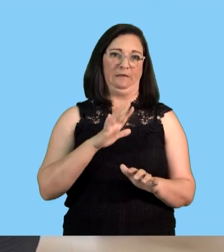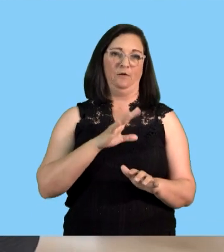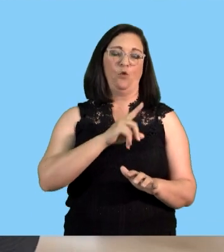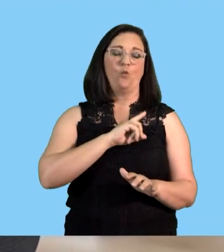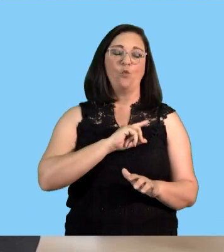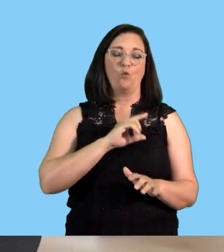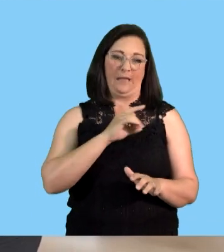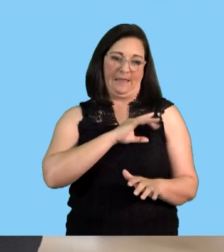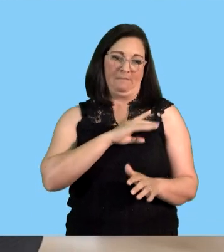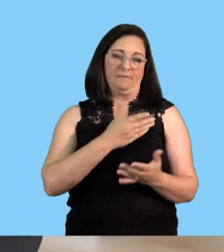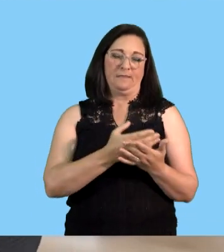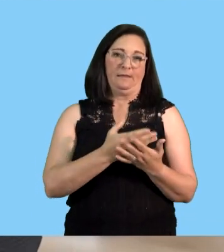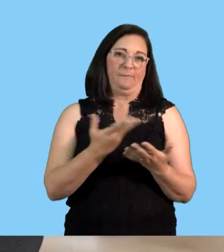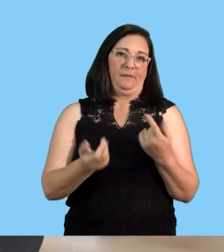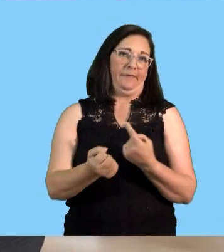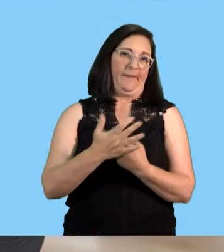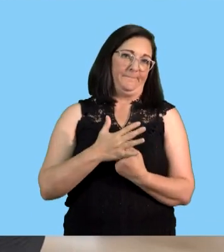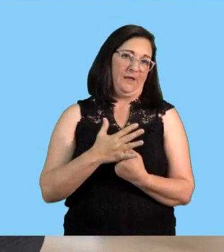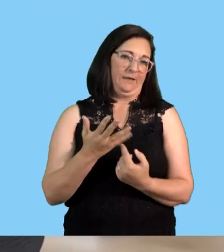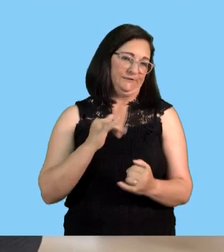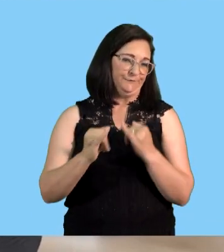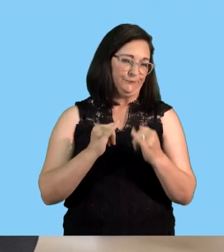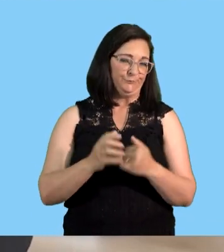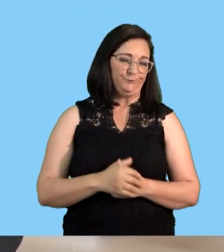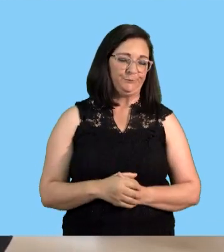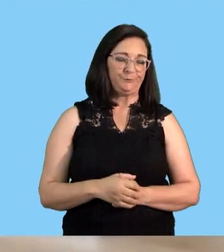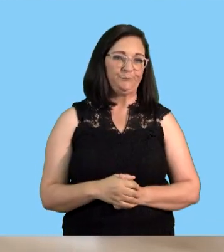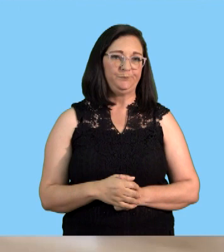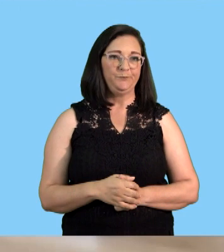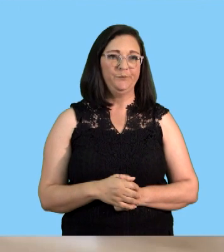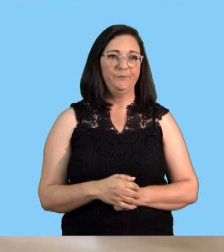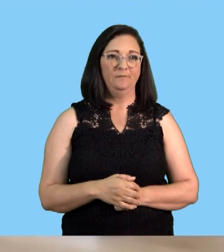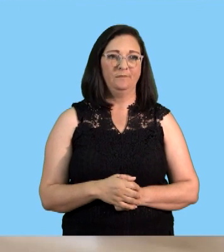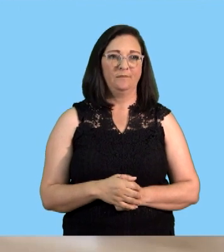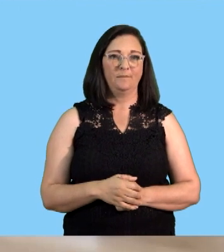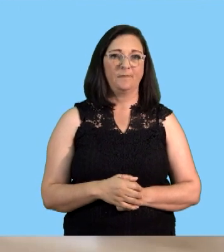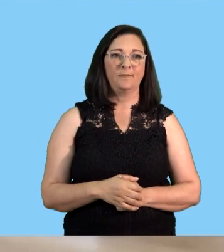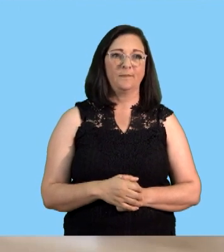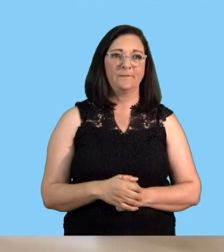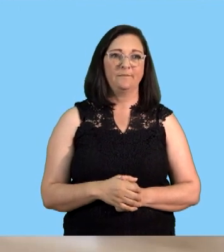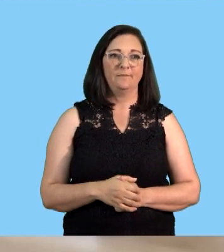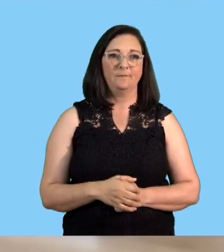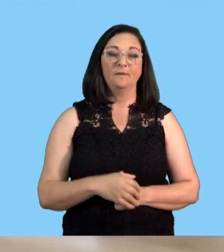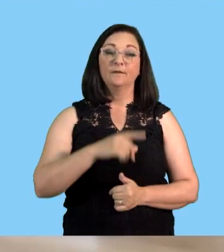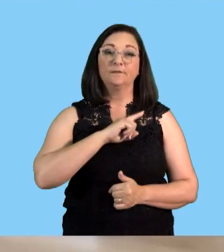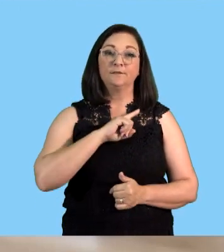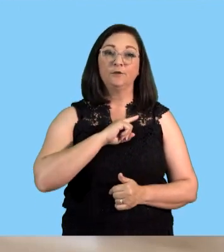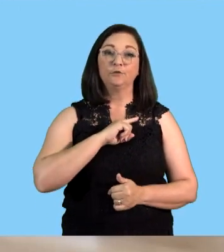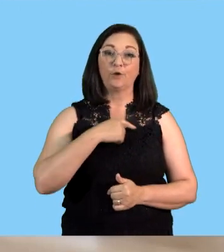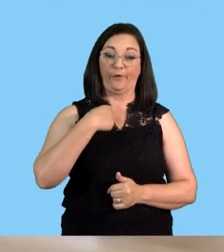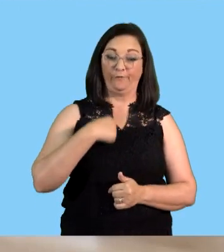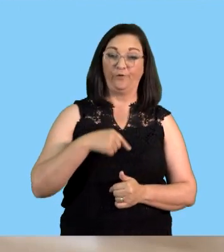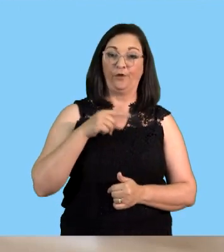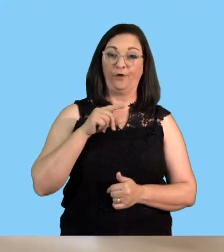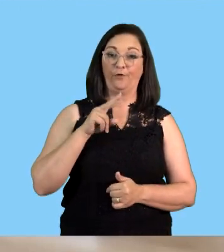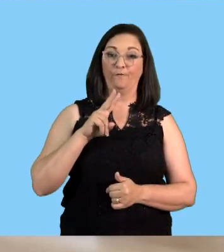have an impact on the outcome of the entire interview. So those were the roles of the interviewer. Remember, an interviewer is the person